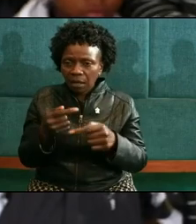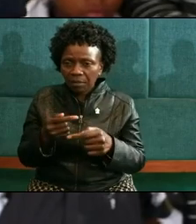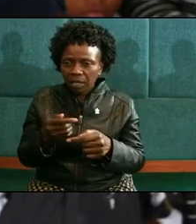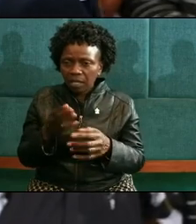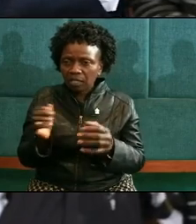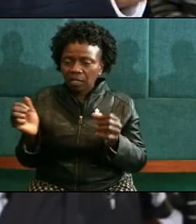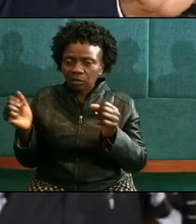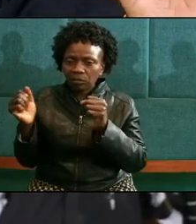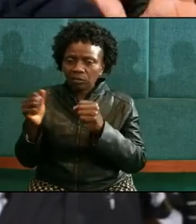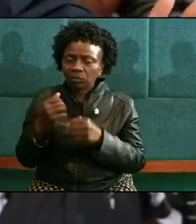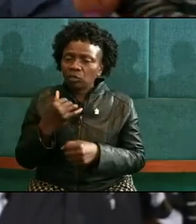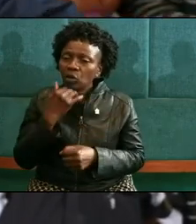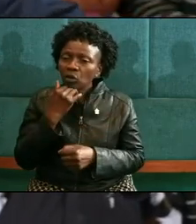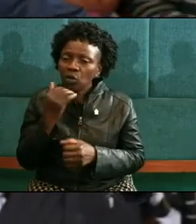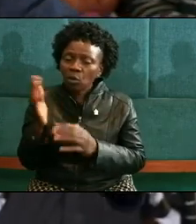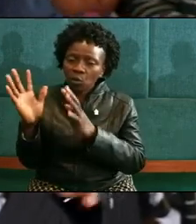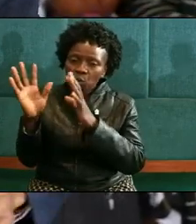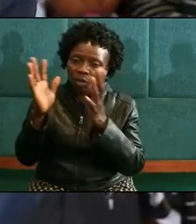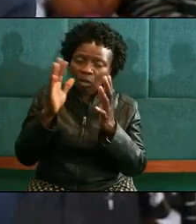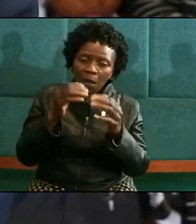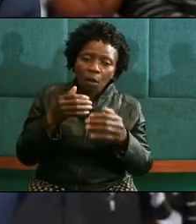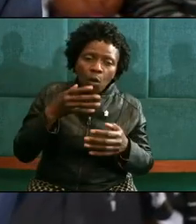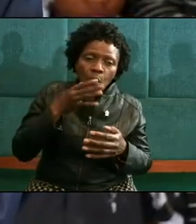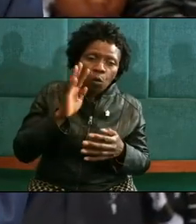west coming across here.